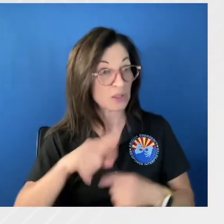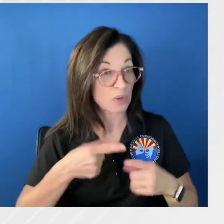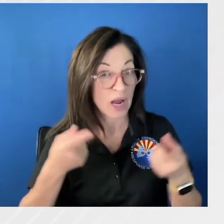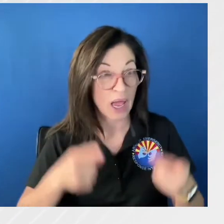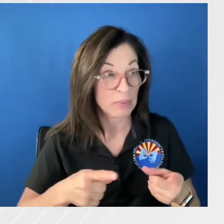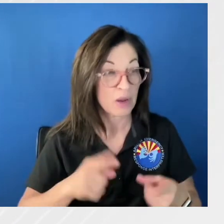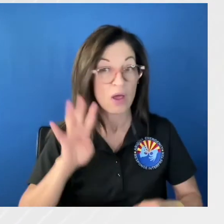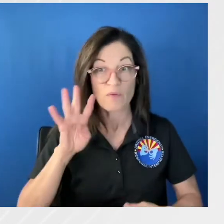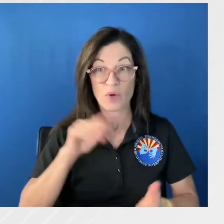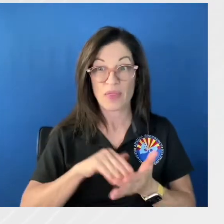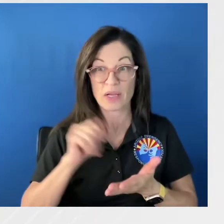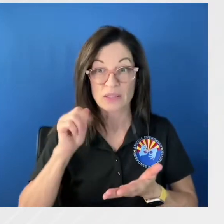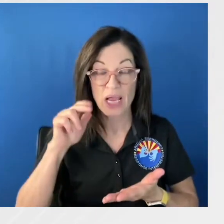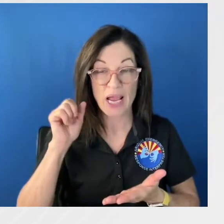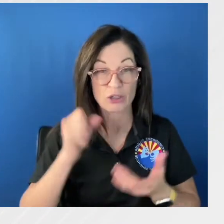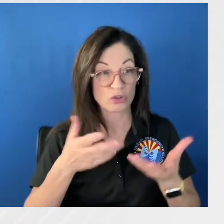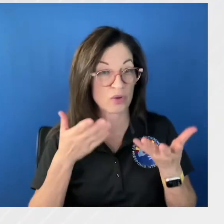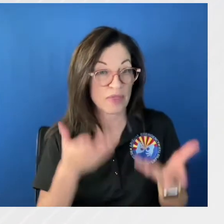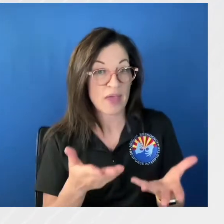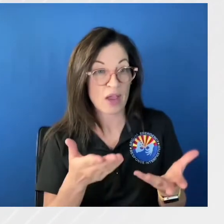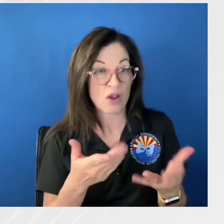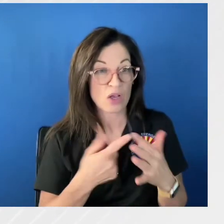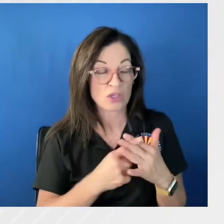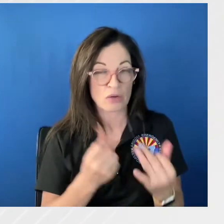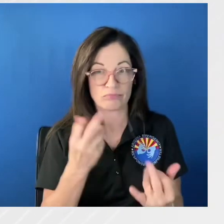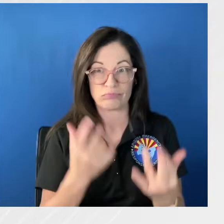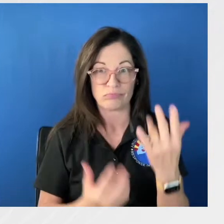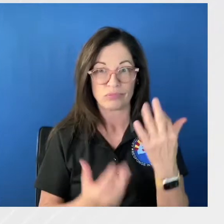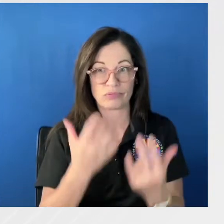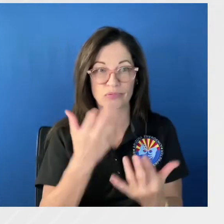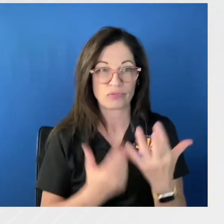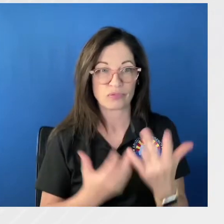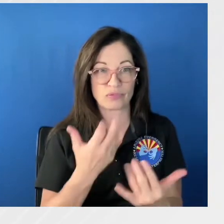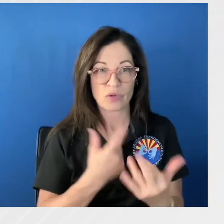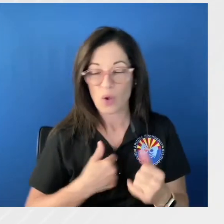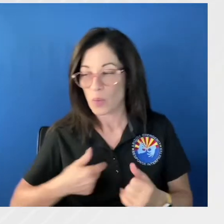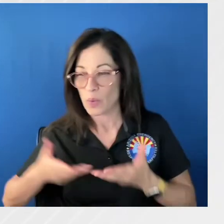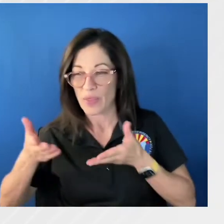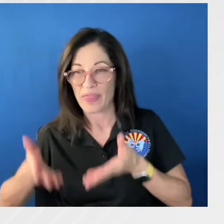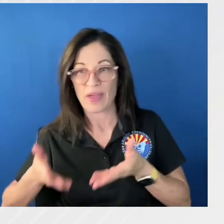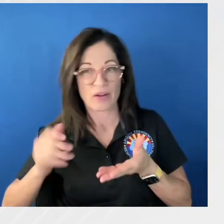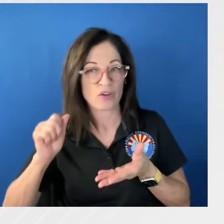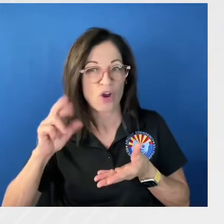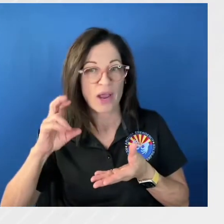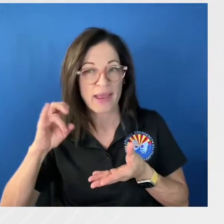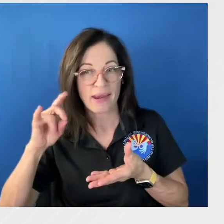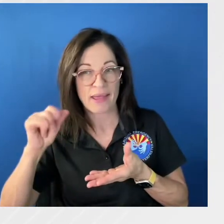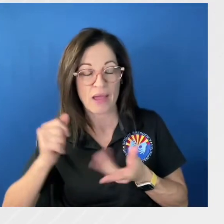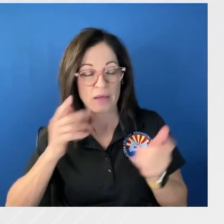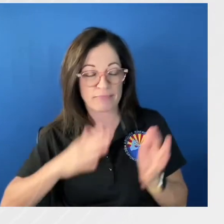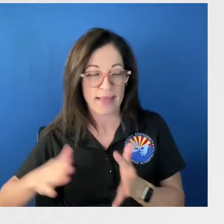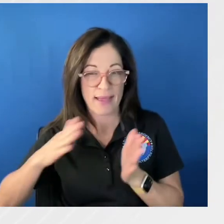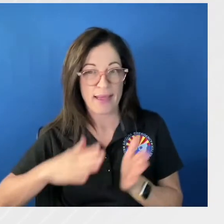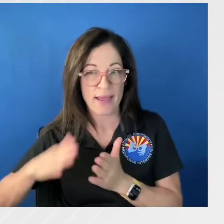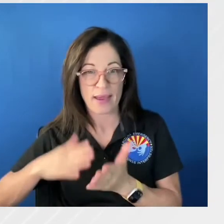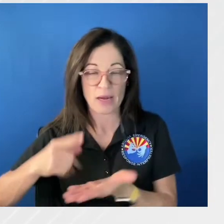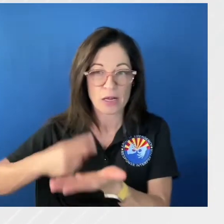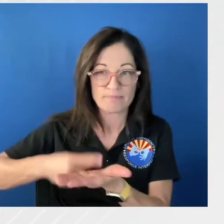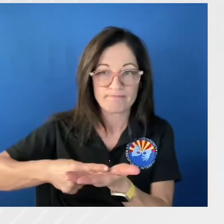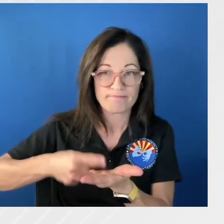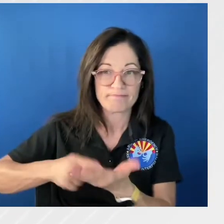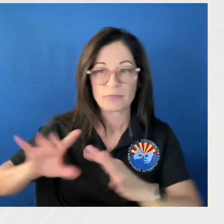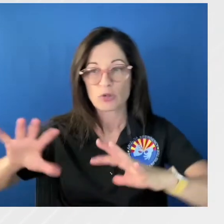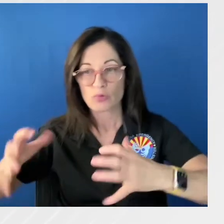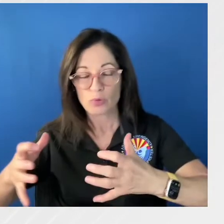we were sitting there about, you know, it started to boil up. We were down there in Arcadia getting our plan together, briefed the troops. We were